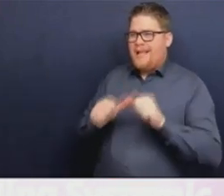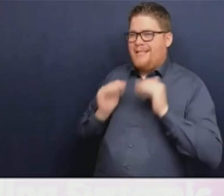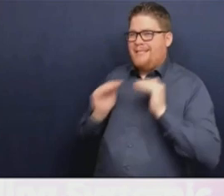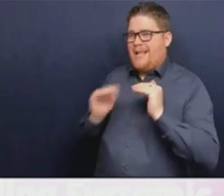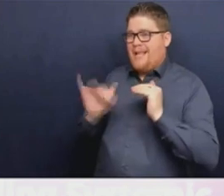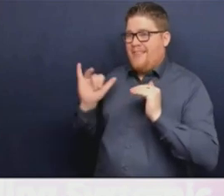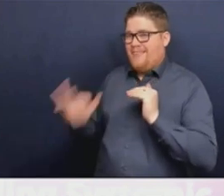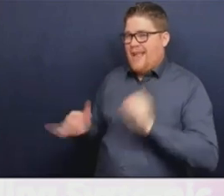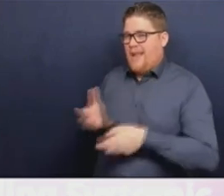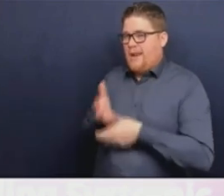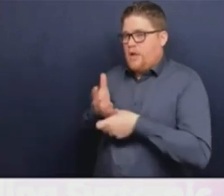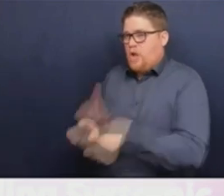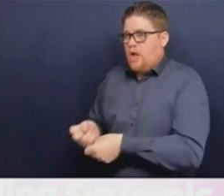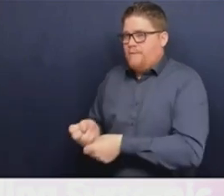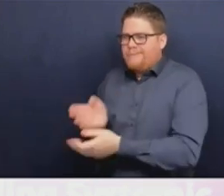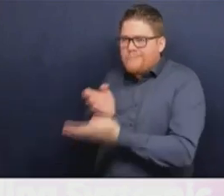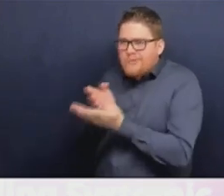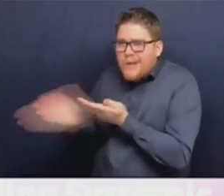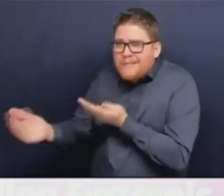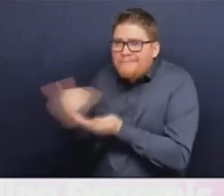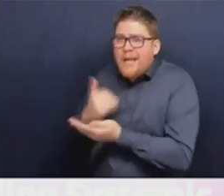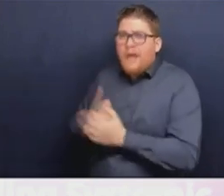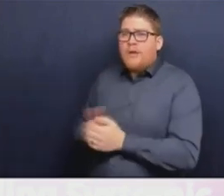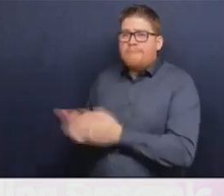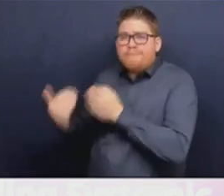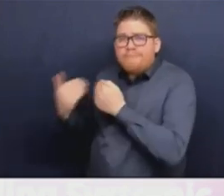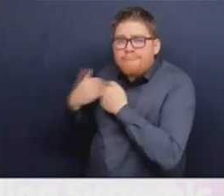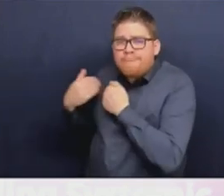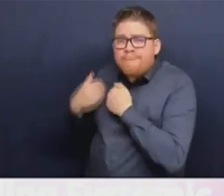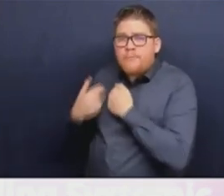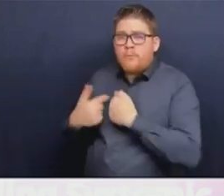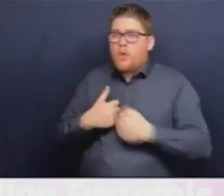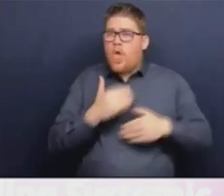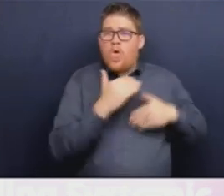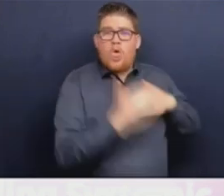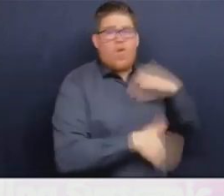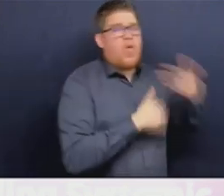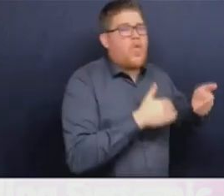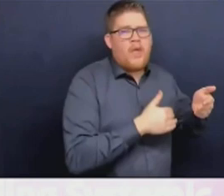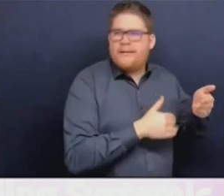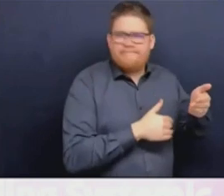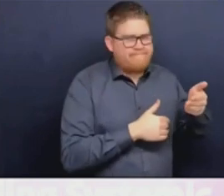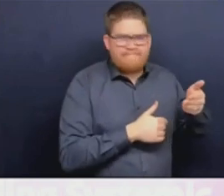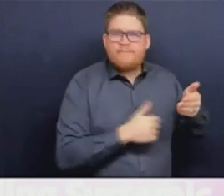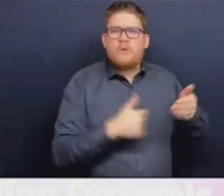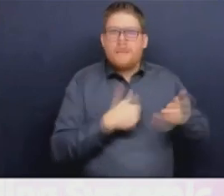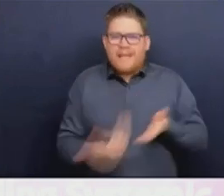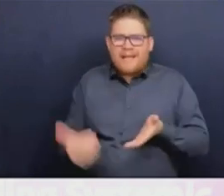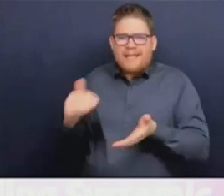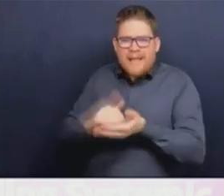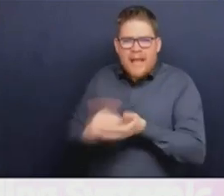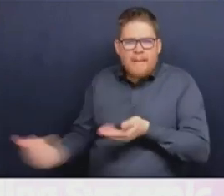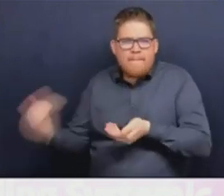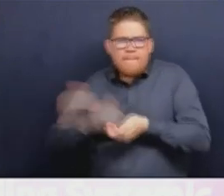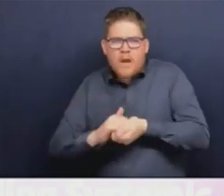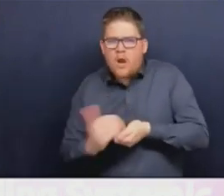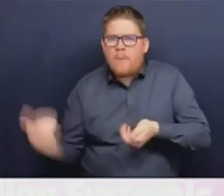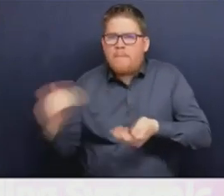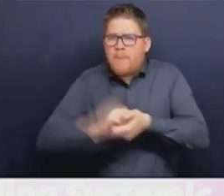accountable, and by turning to advocates periodically, and I'm not putting a time frame on that. The advocates will know